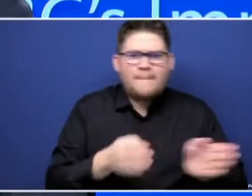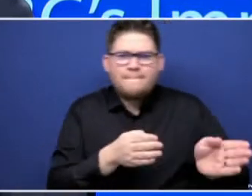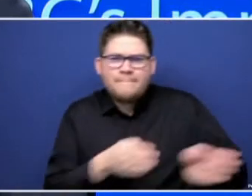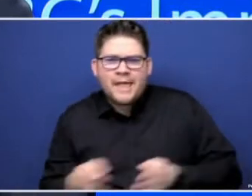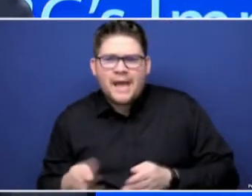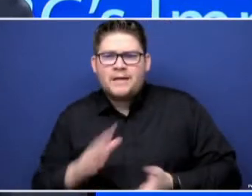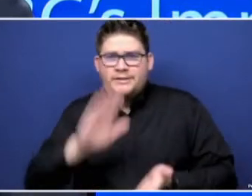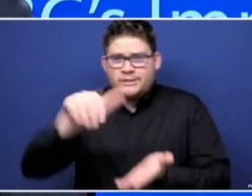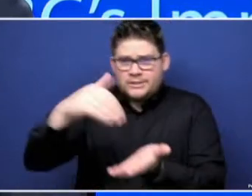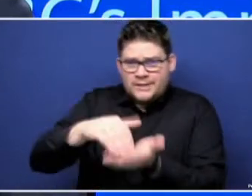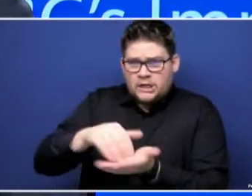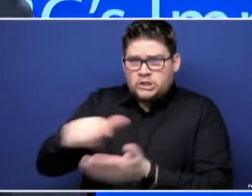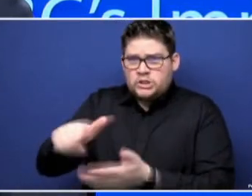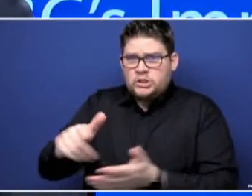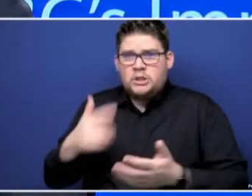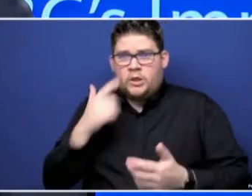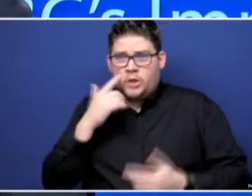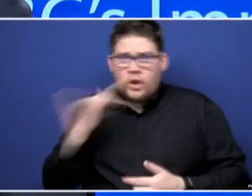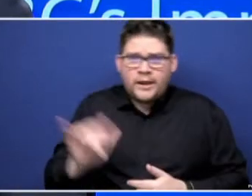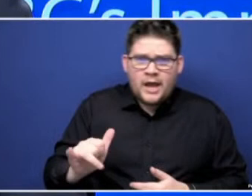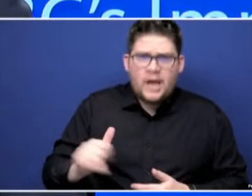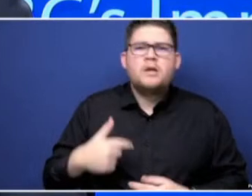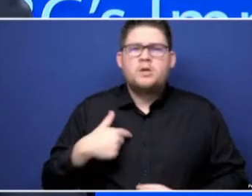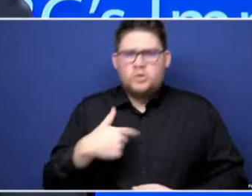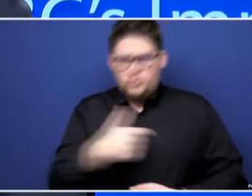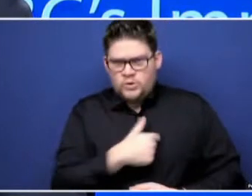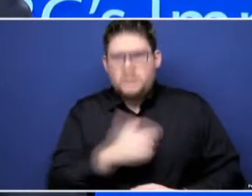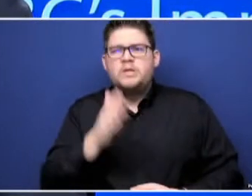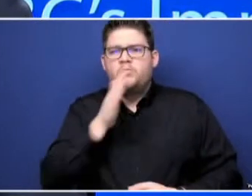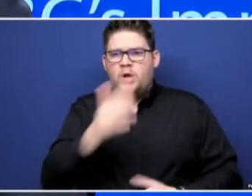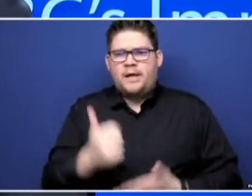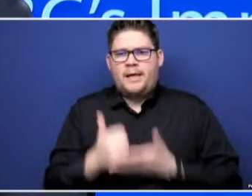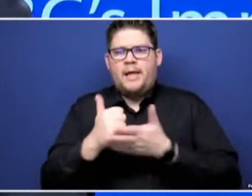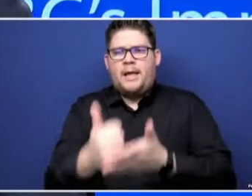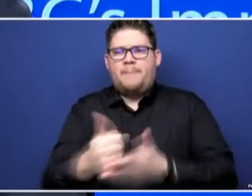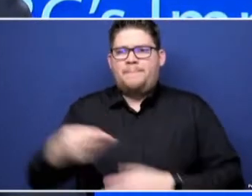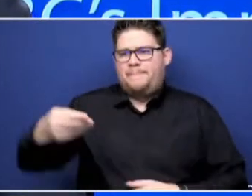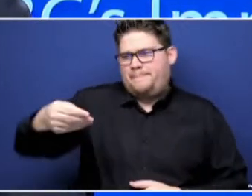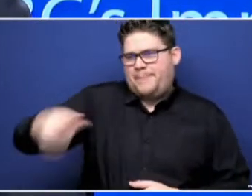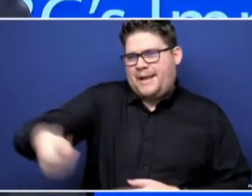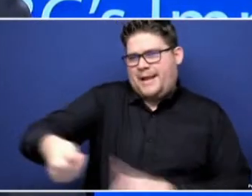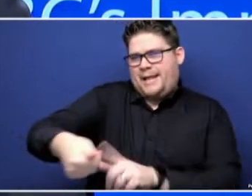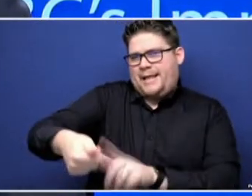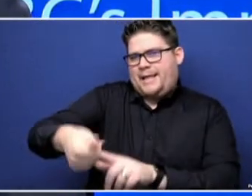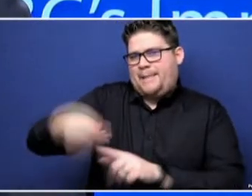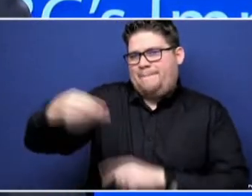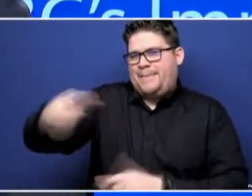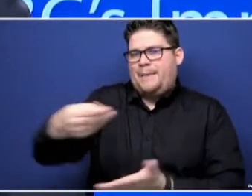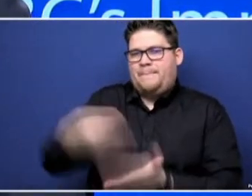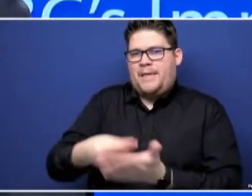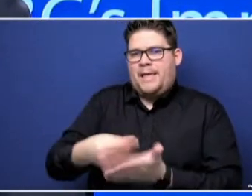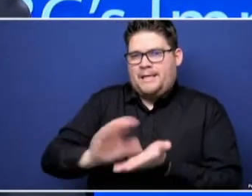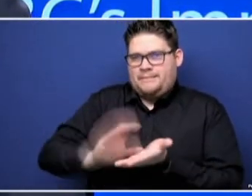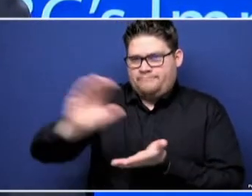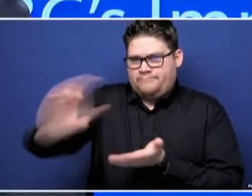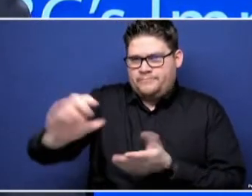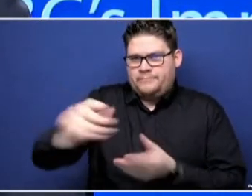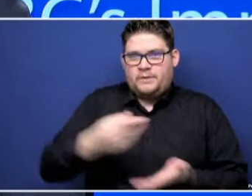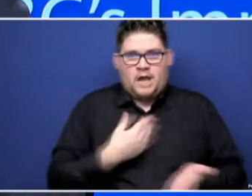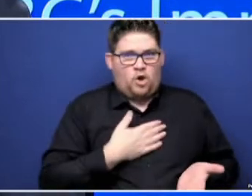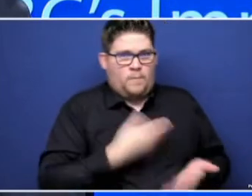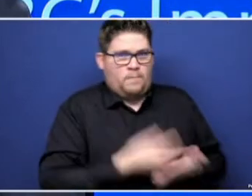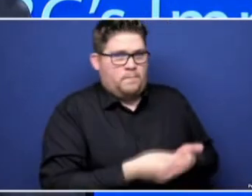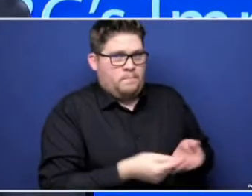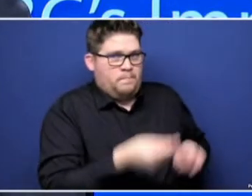so I'm just wondering if in the upcoming BC budget, you're going to have capital set aside or some sort of incentive program for